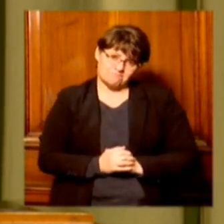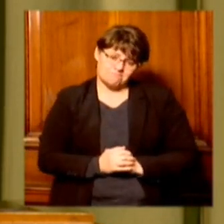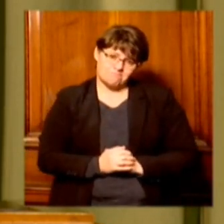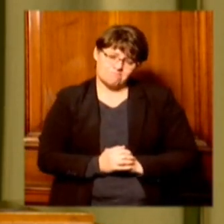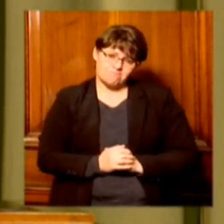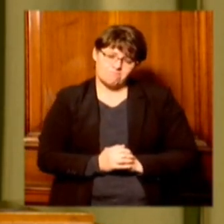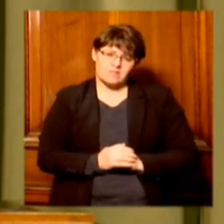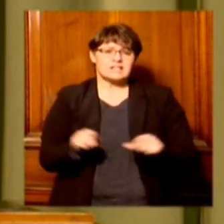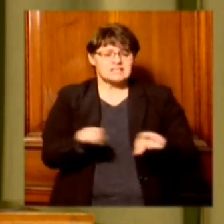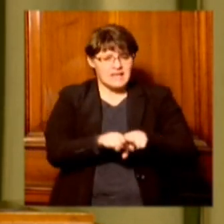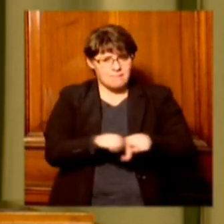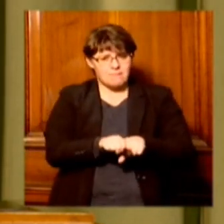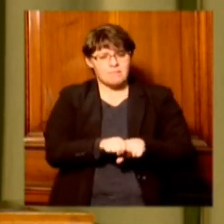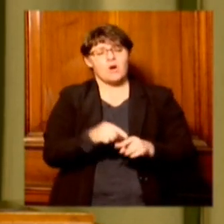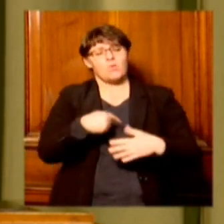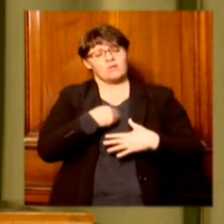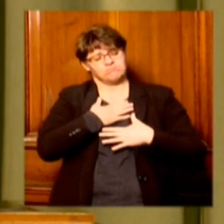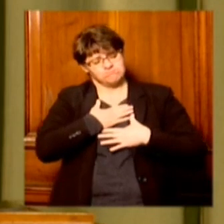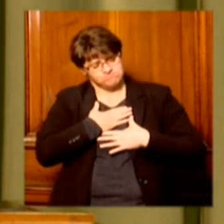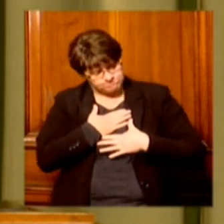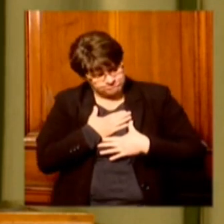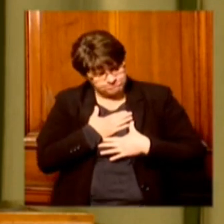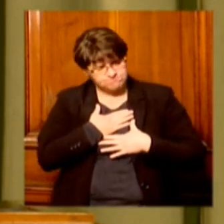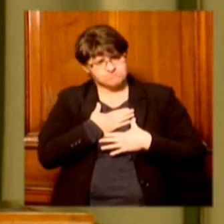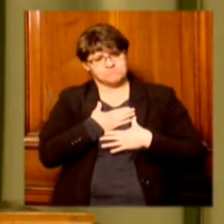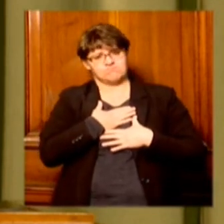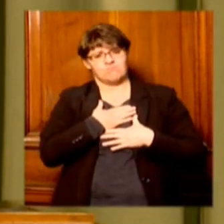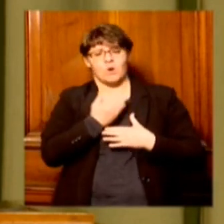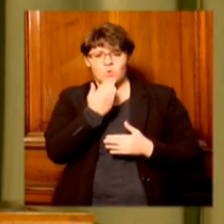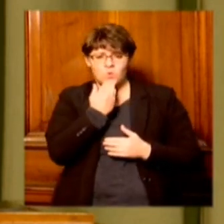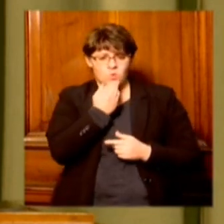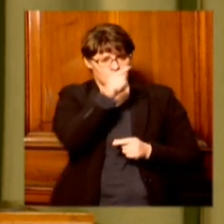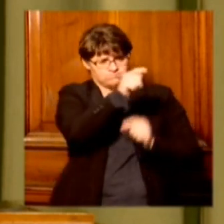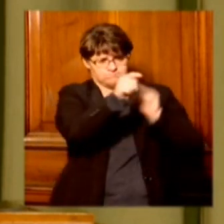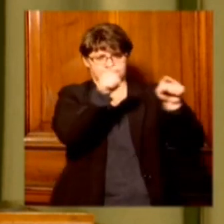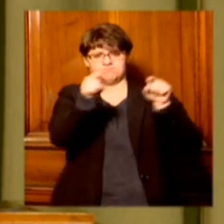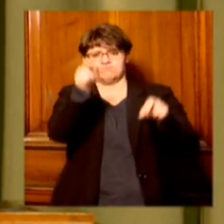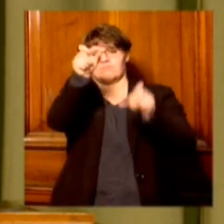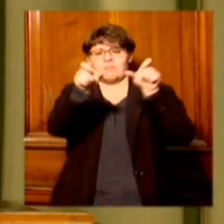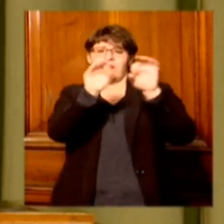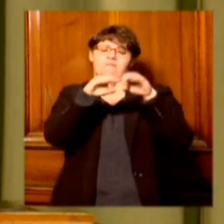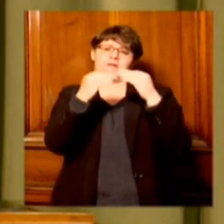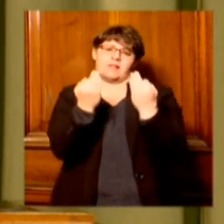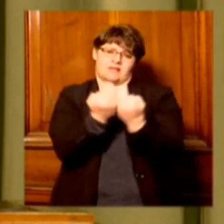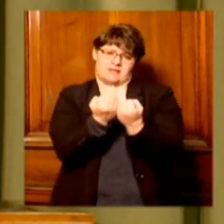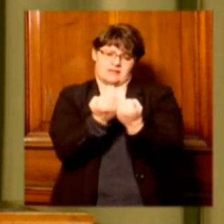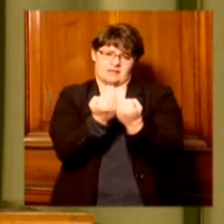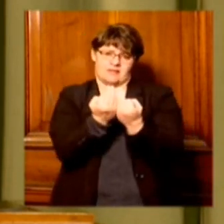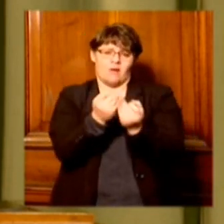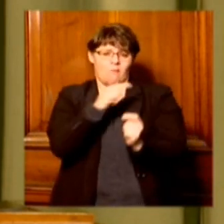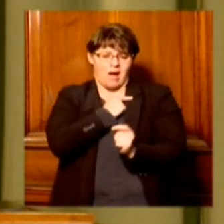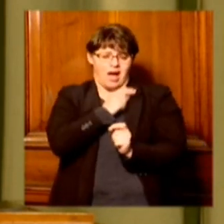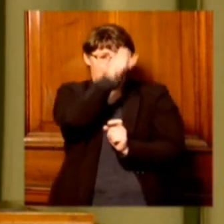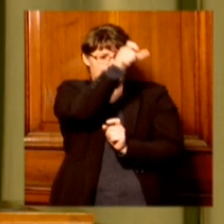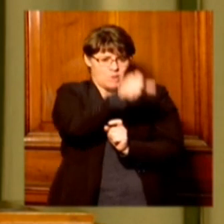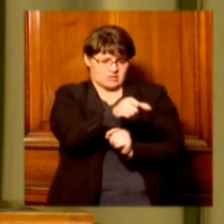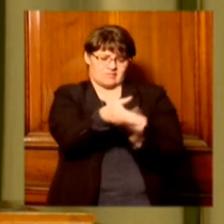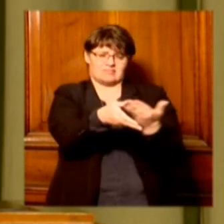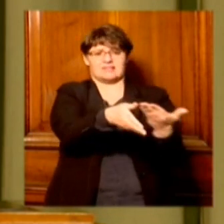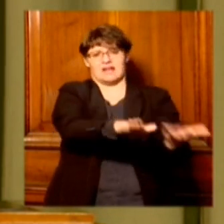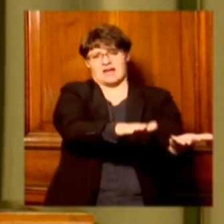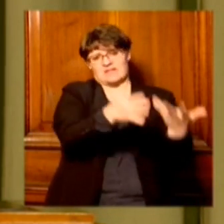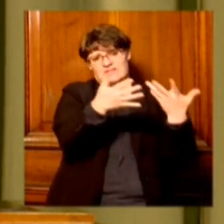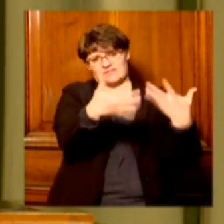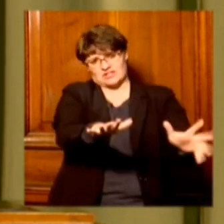are also passing our condolences to those families who have had their loved